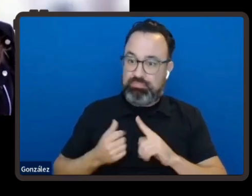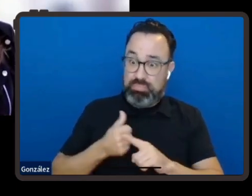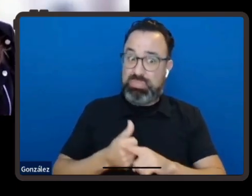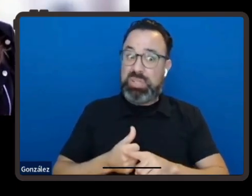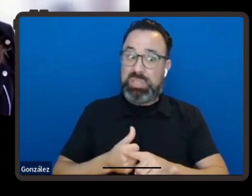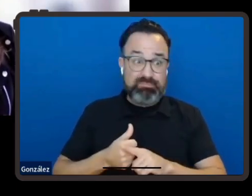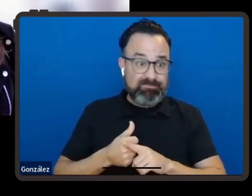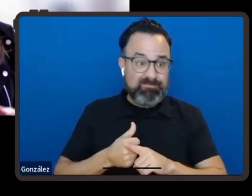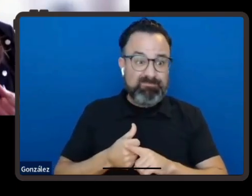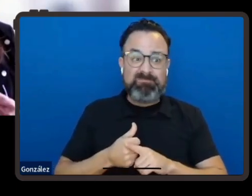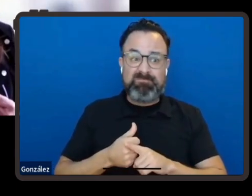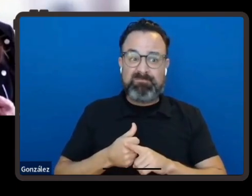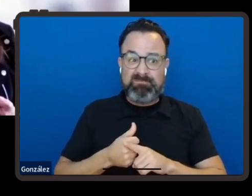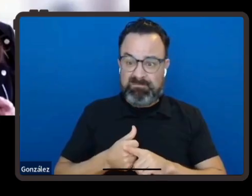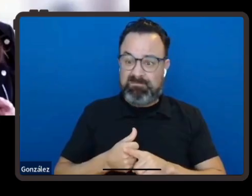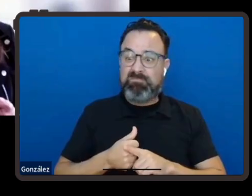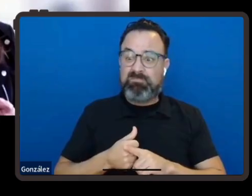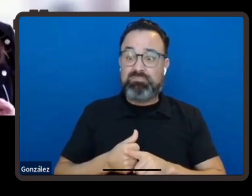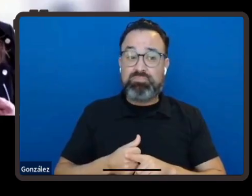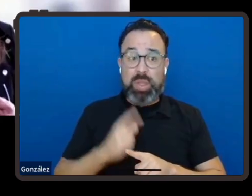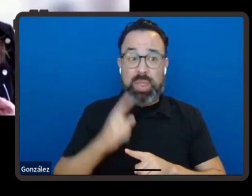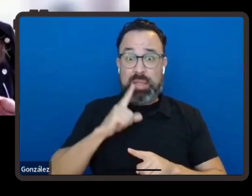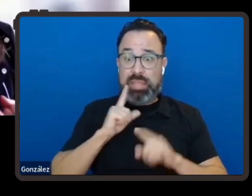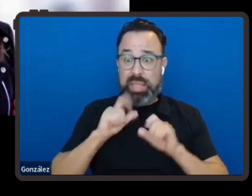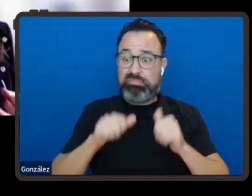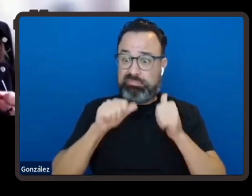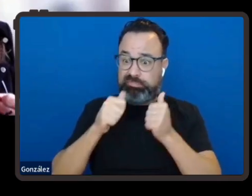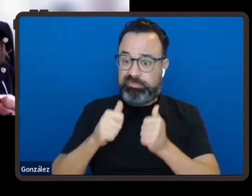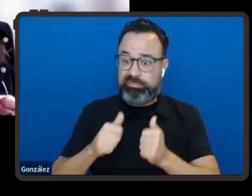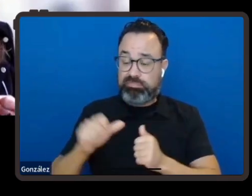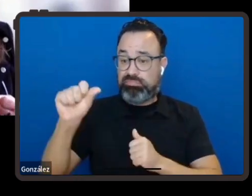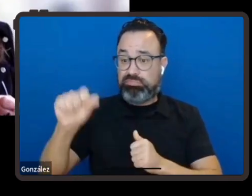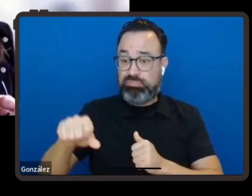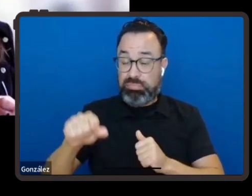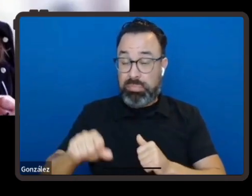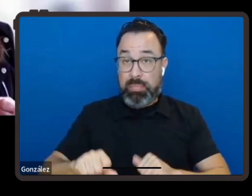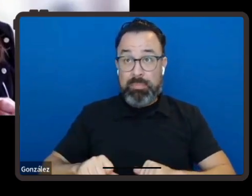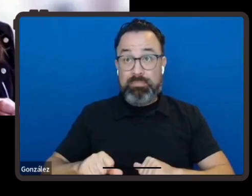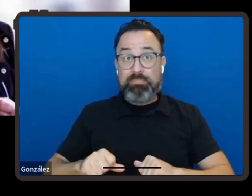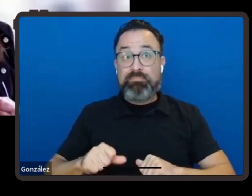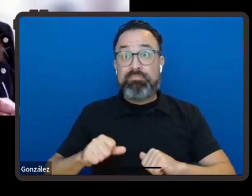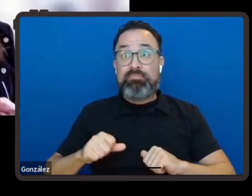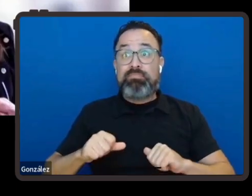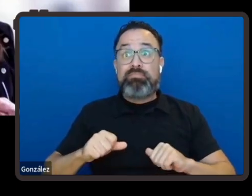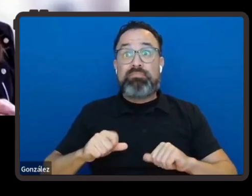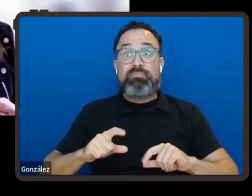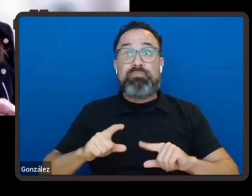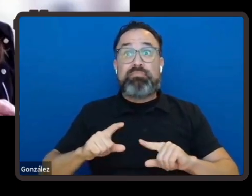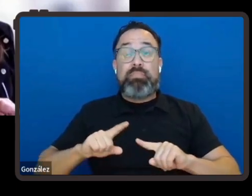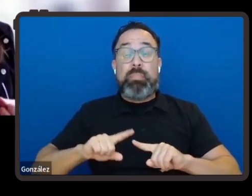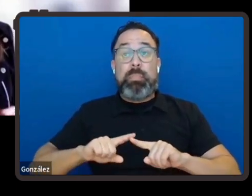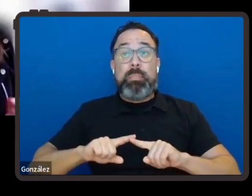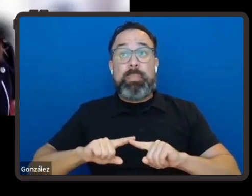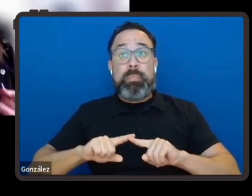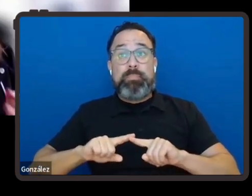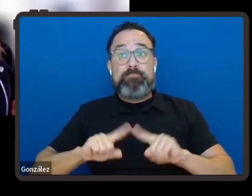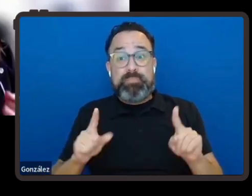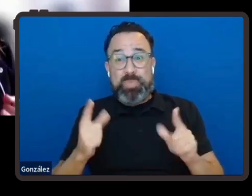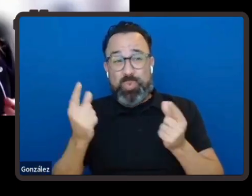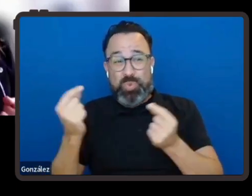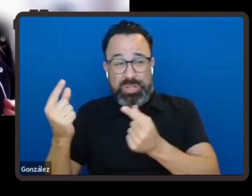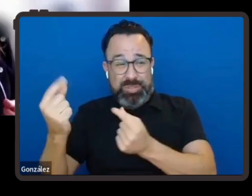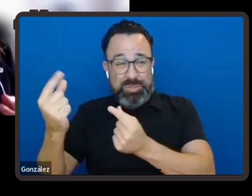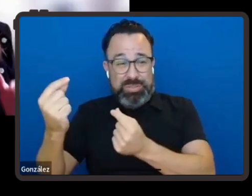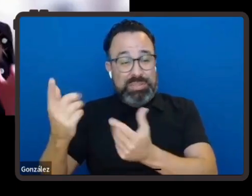So I think it's something that can deteriorate. Yes. What to do about it, I think that's where you probably do need a